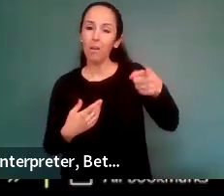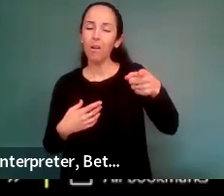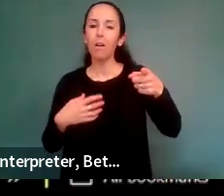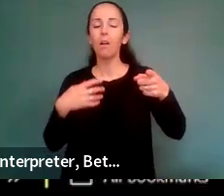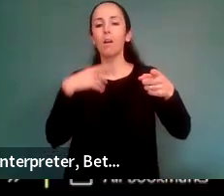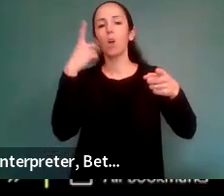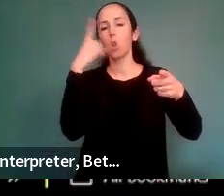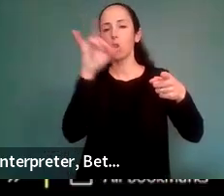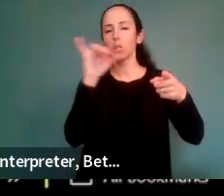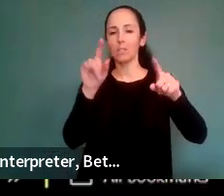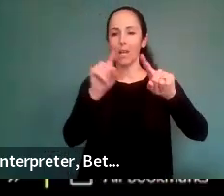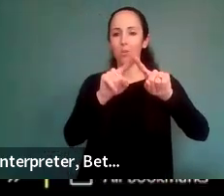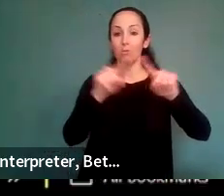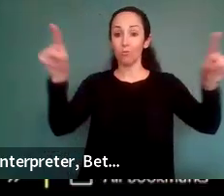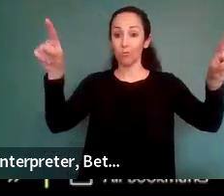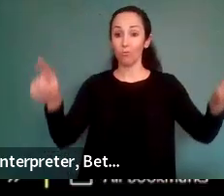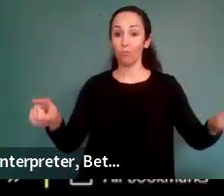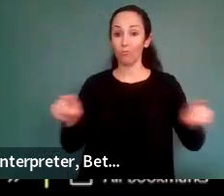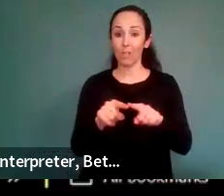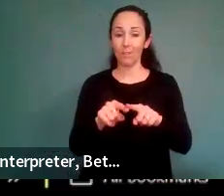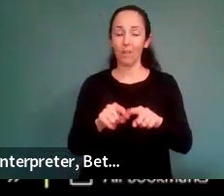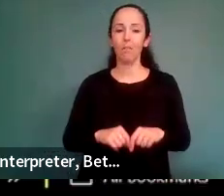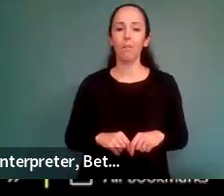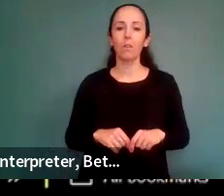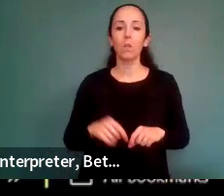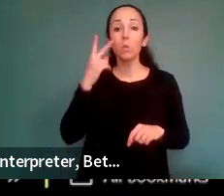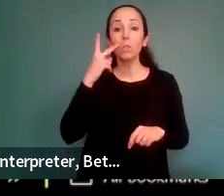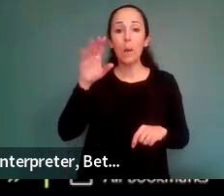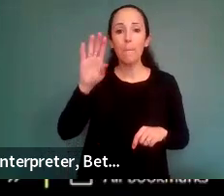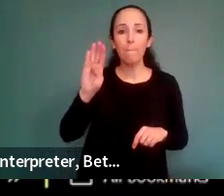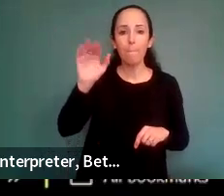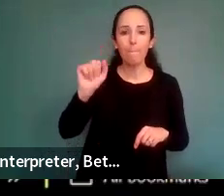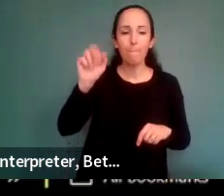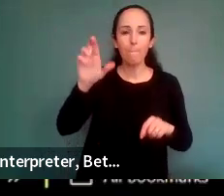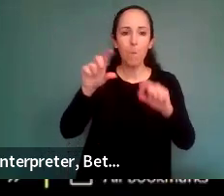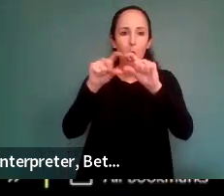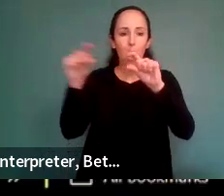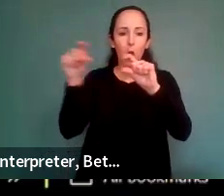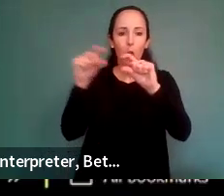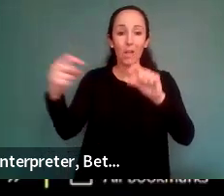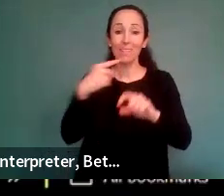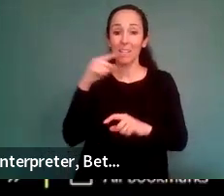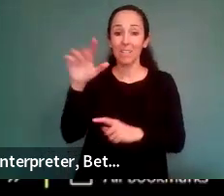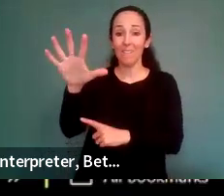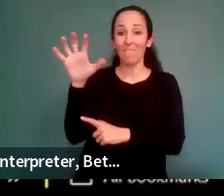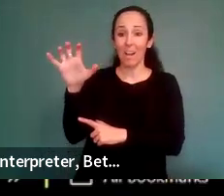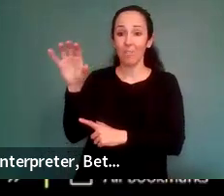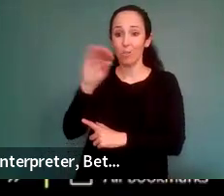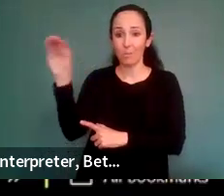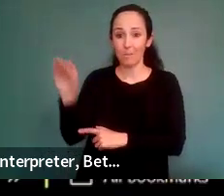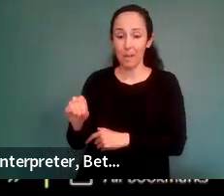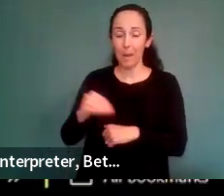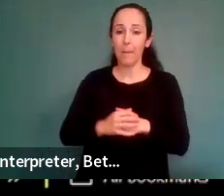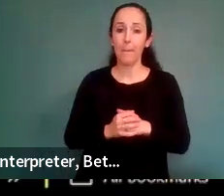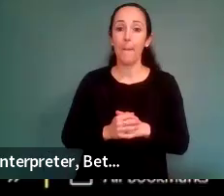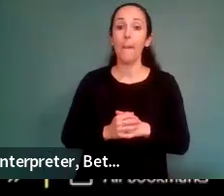a rectangle bar, and it's set to 500%. And notice that the screen, because my